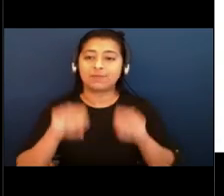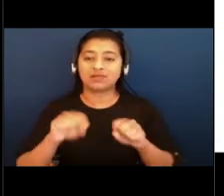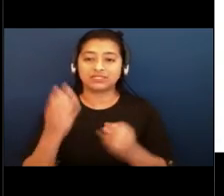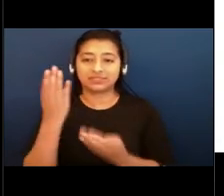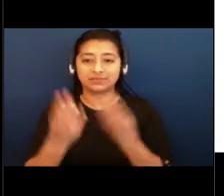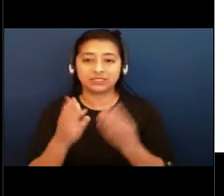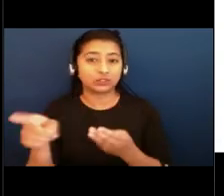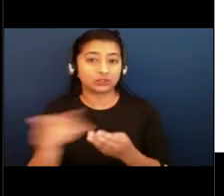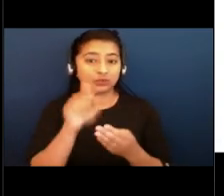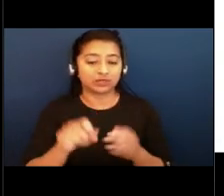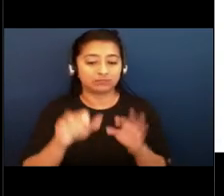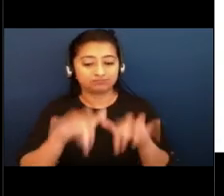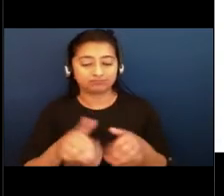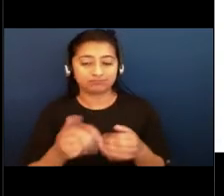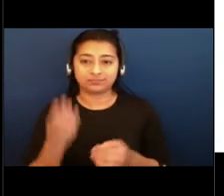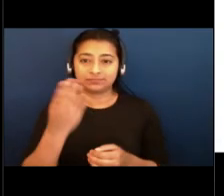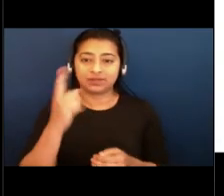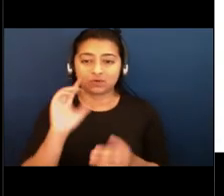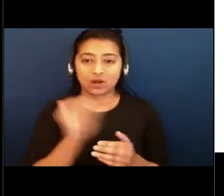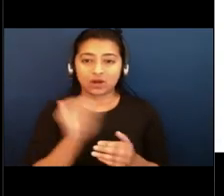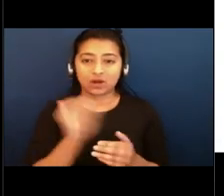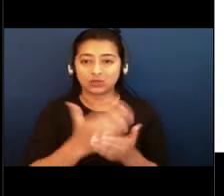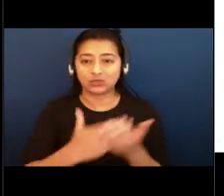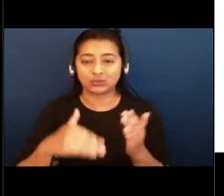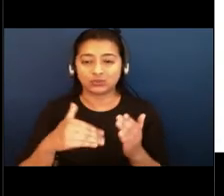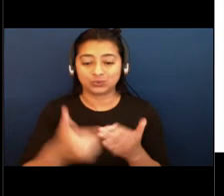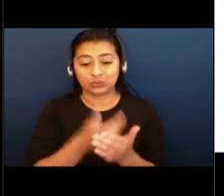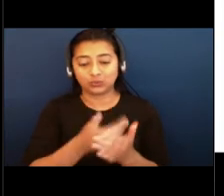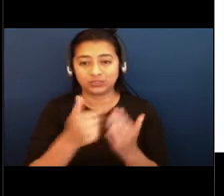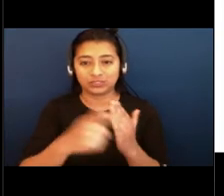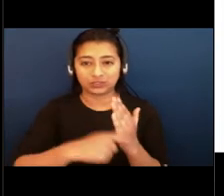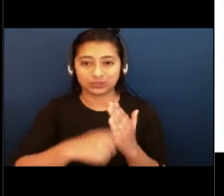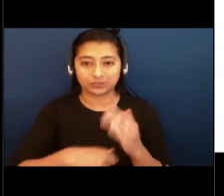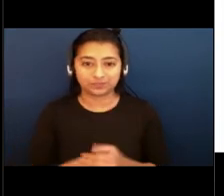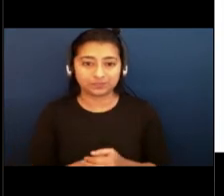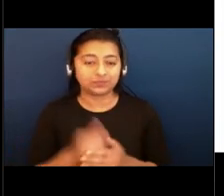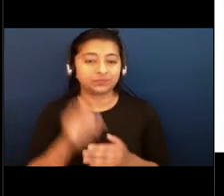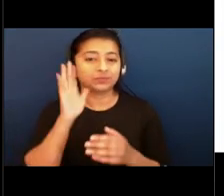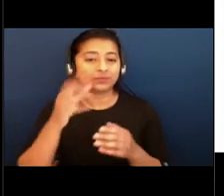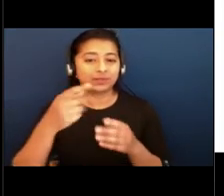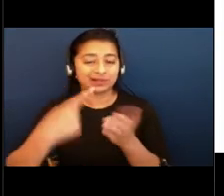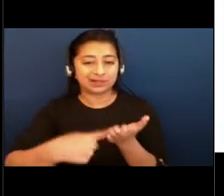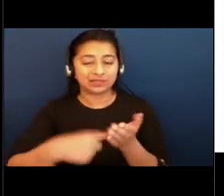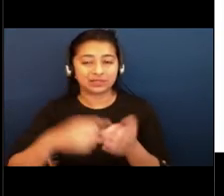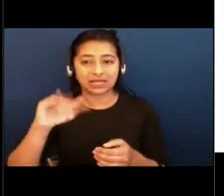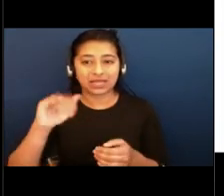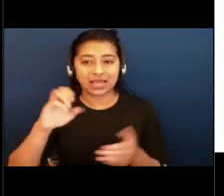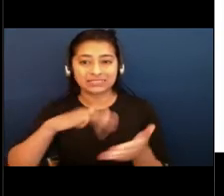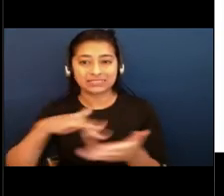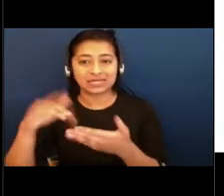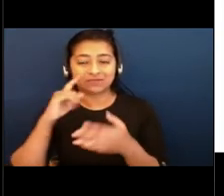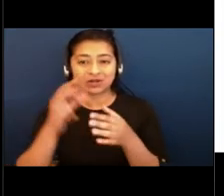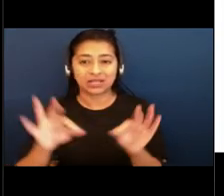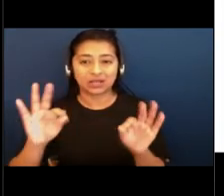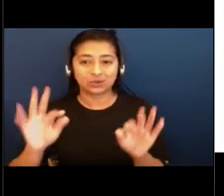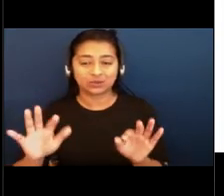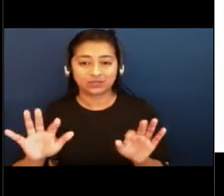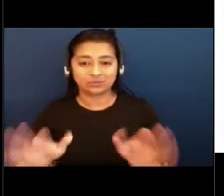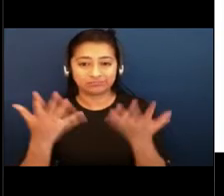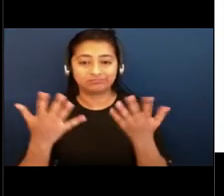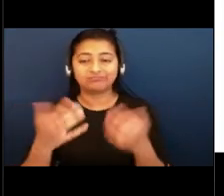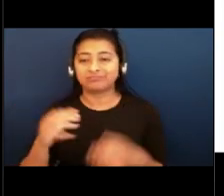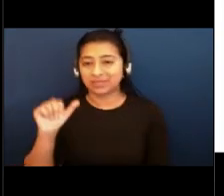can make to our new section. And we're going to start with language revitalization case studies, which I would, you know, again, Andries mentioned